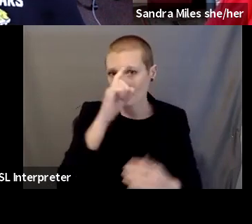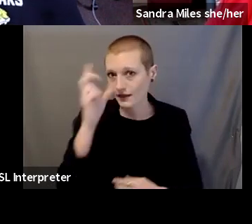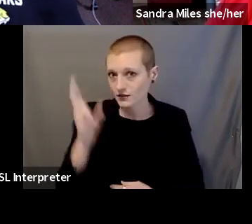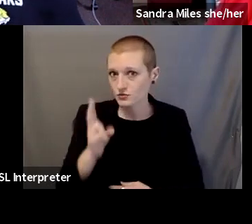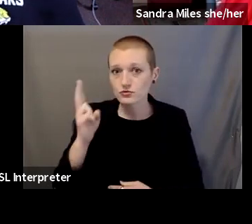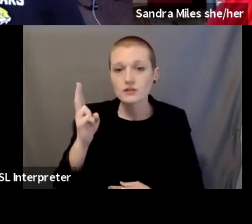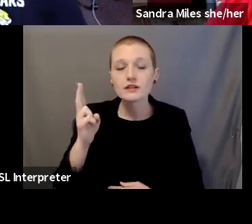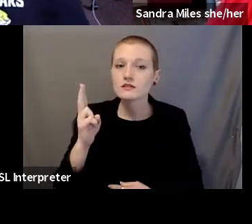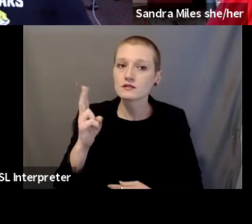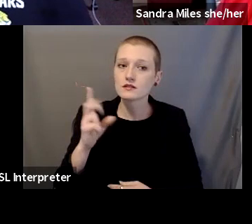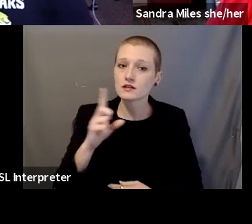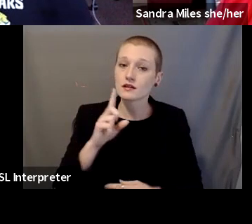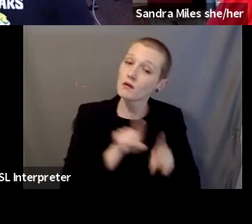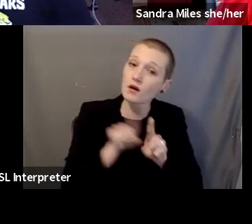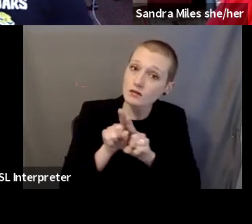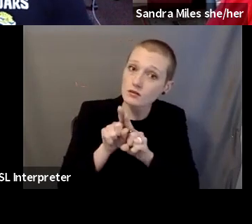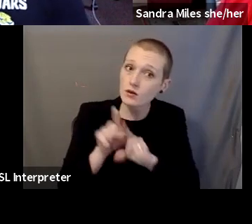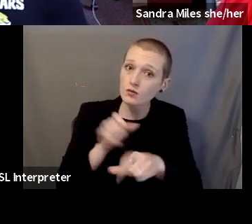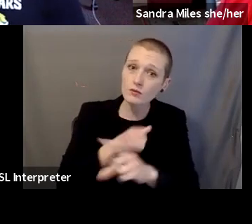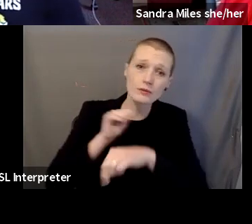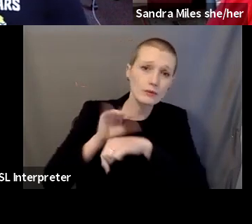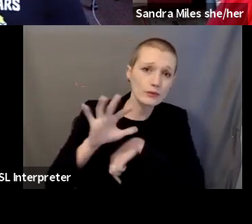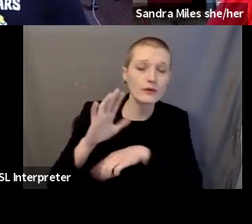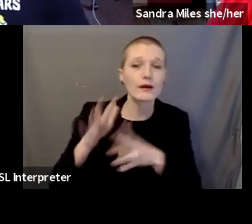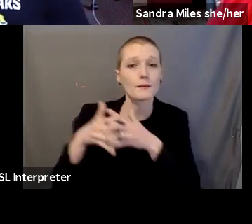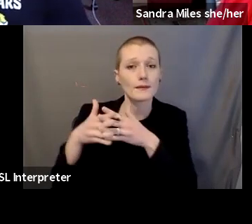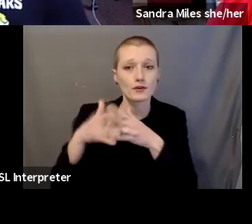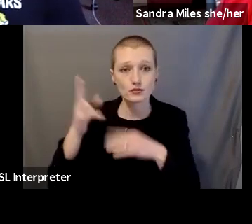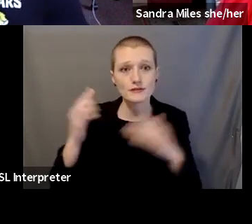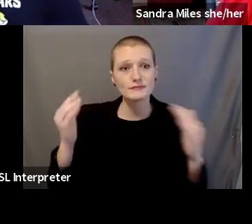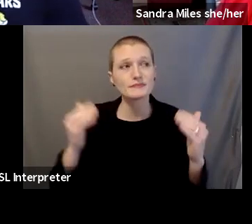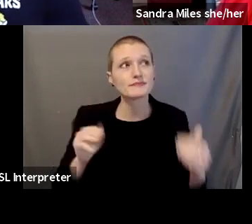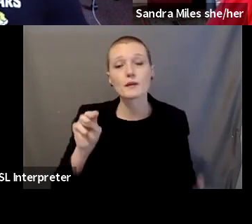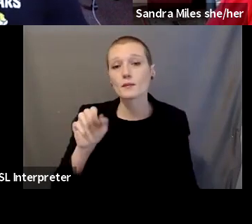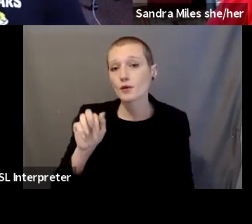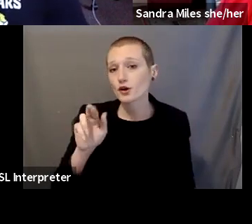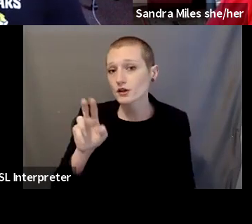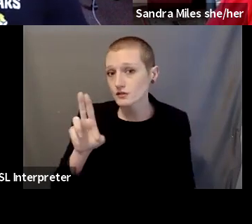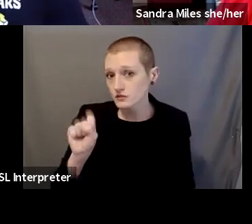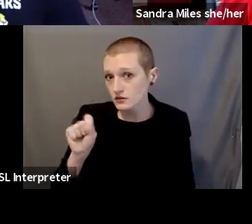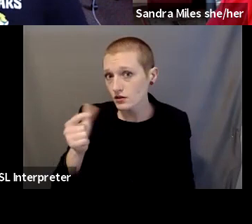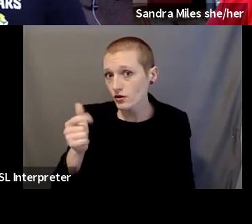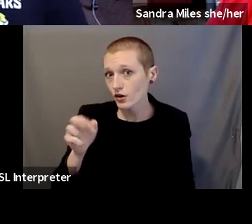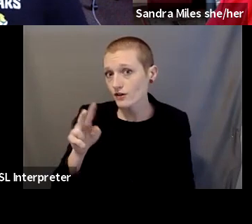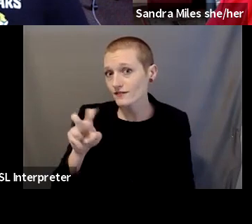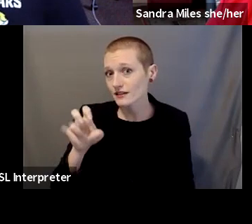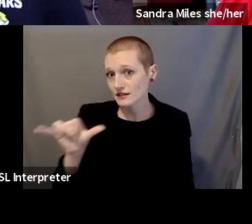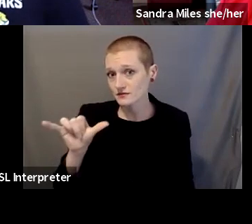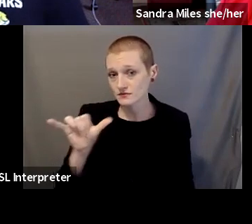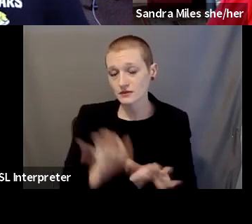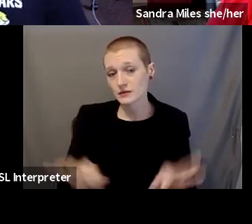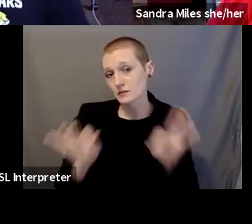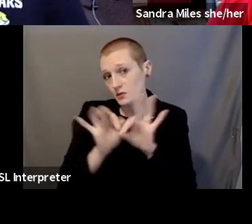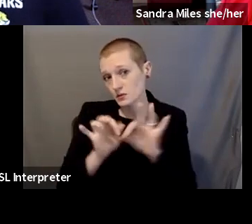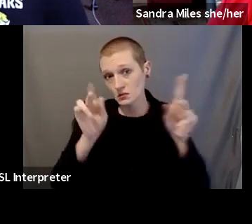at it, is such an impact on American history. Marcus Garvey is such an important figure as well.